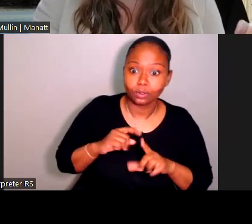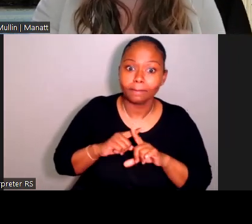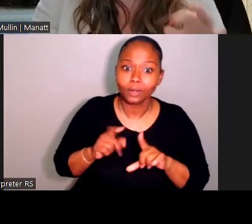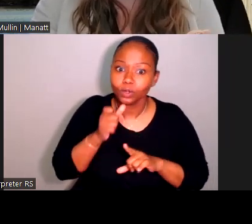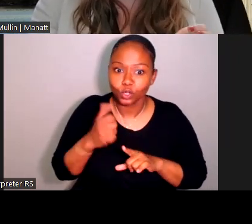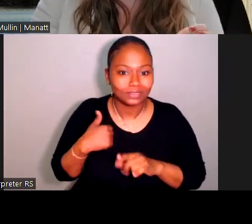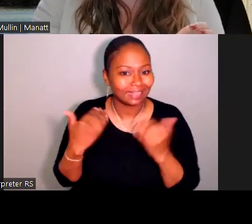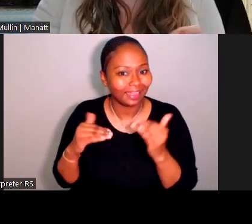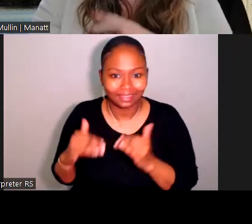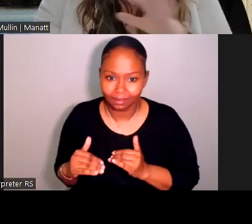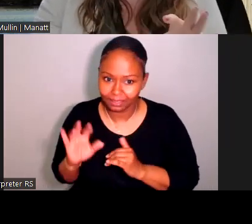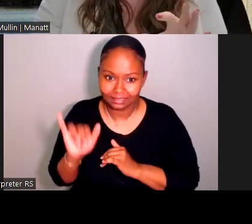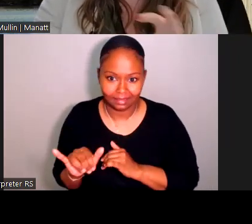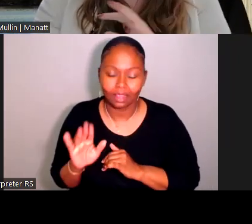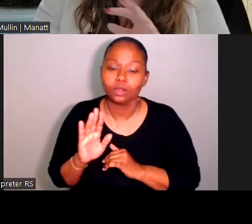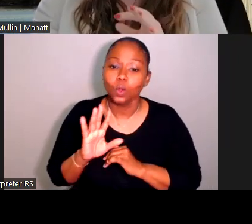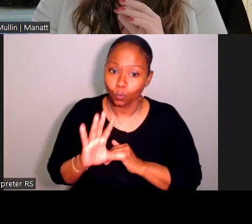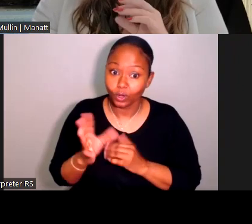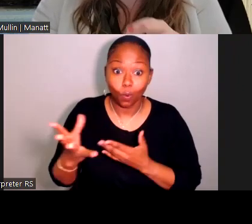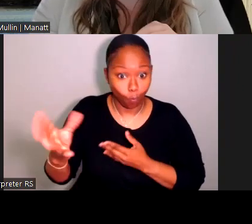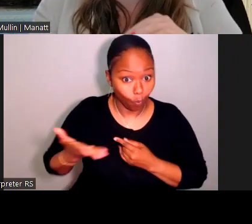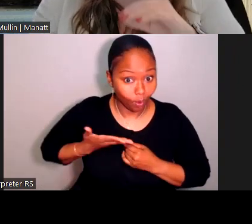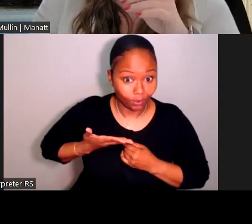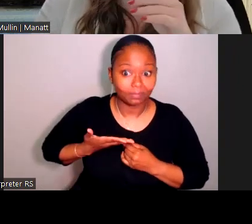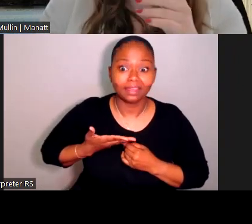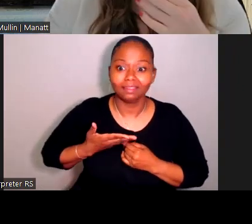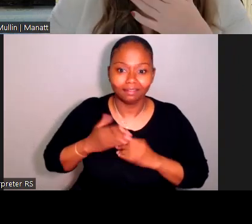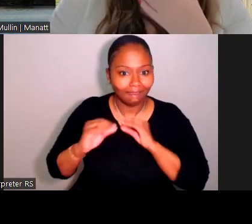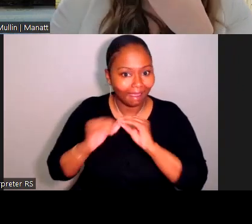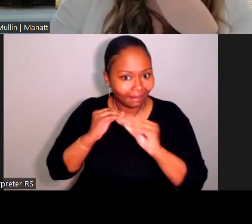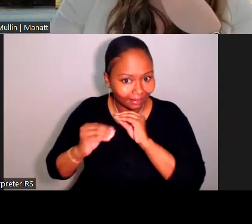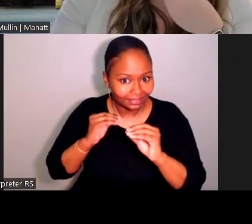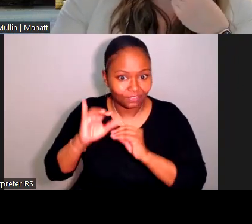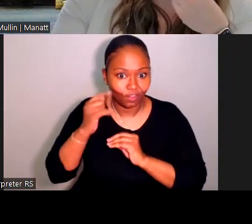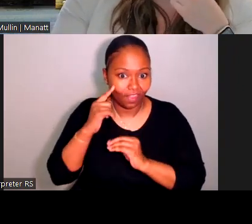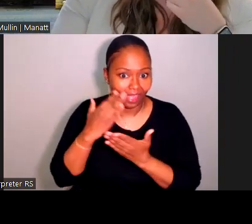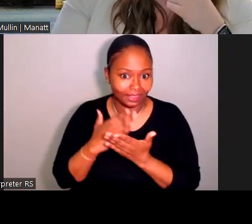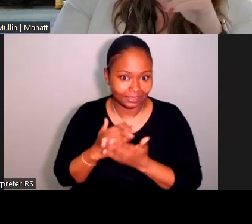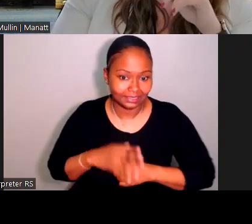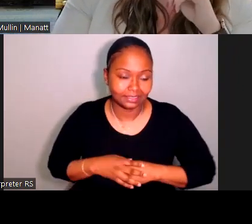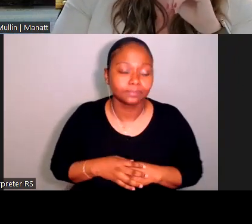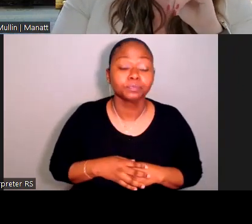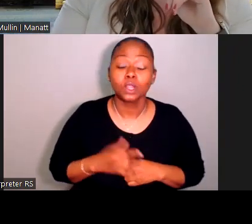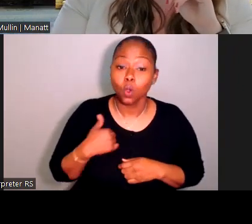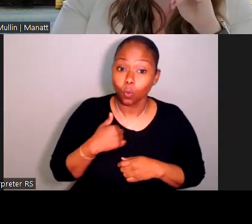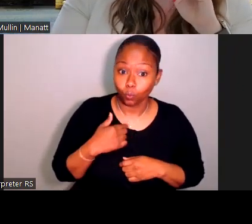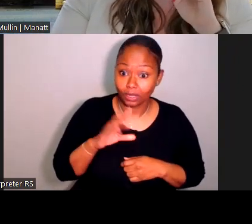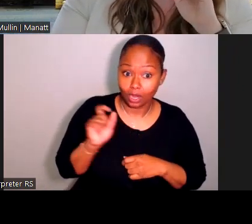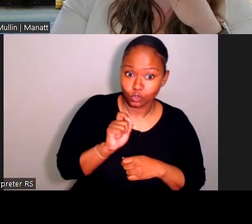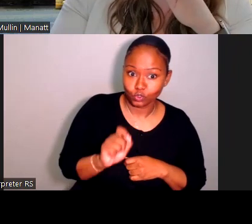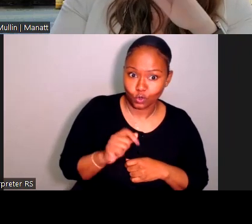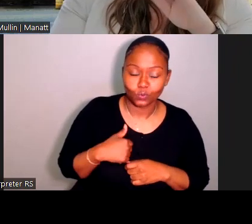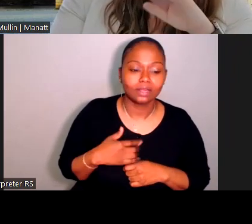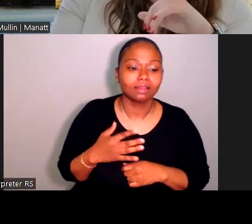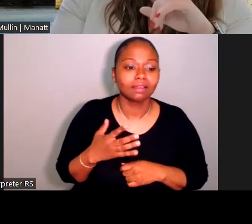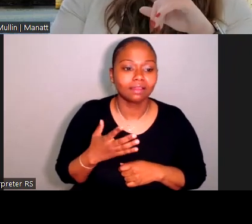limited to that, and certainly welcome input and additions and edits to this list. We do note that if a resident is unable to